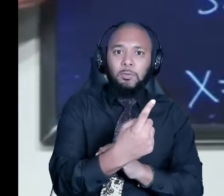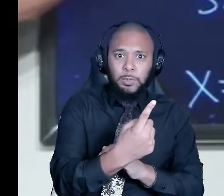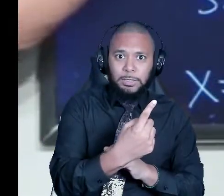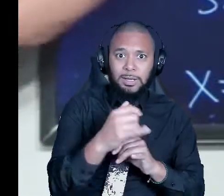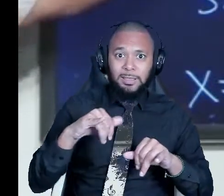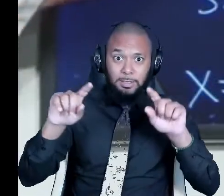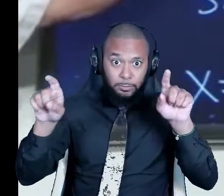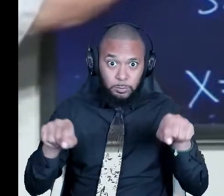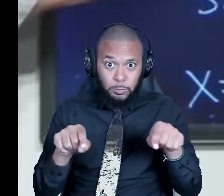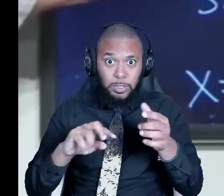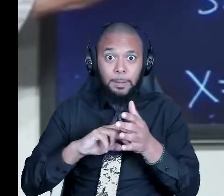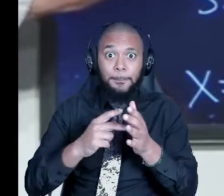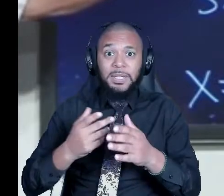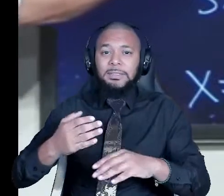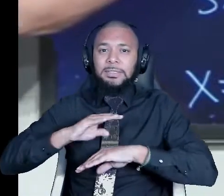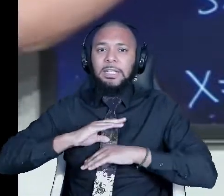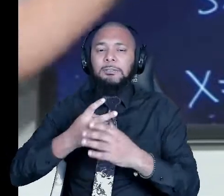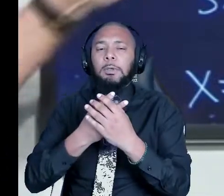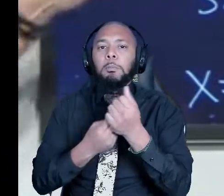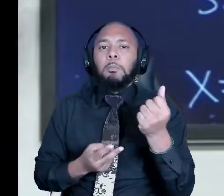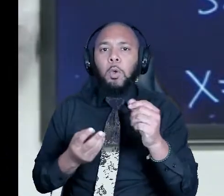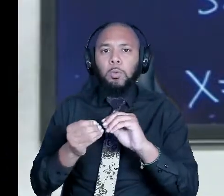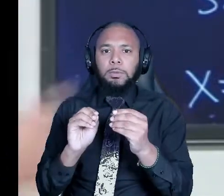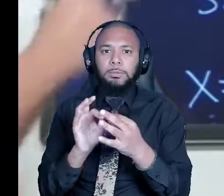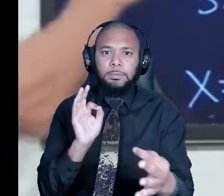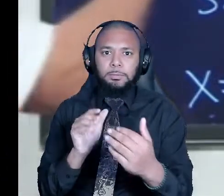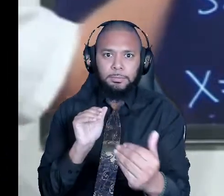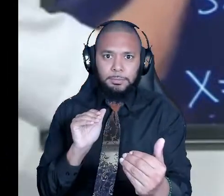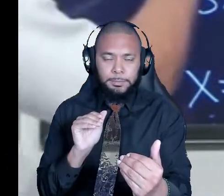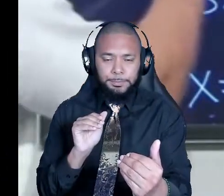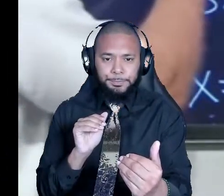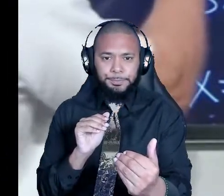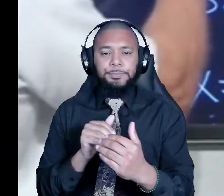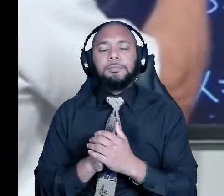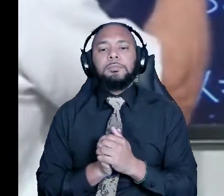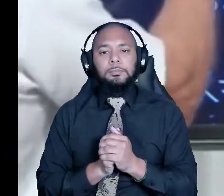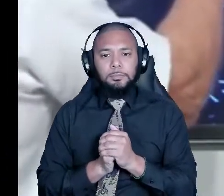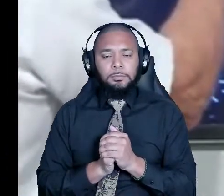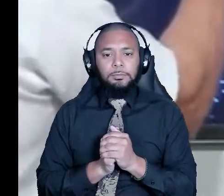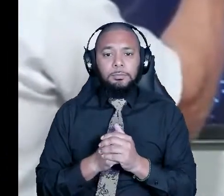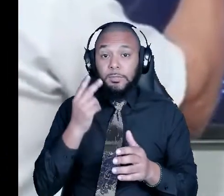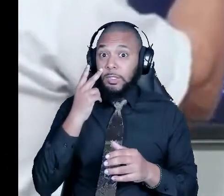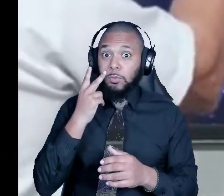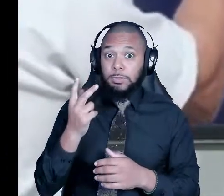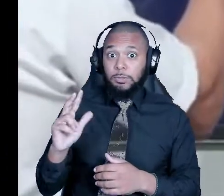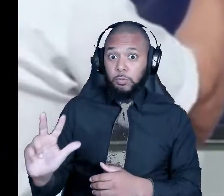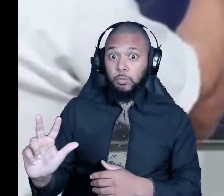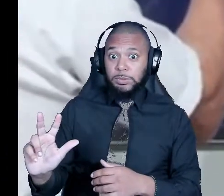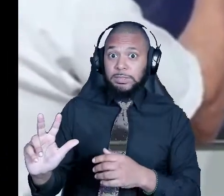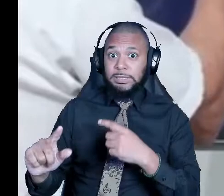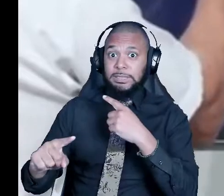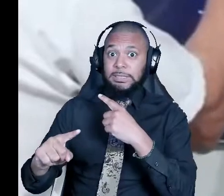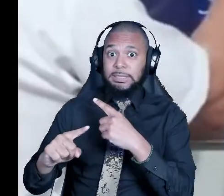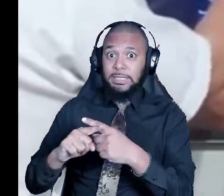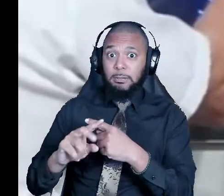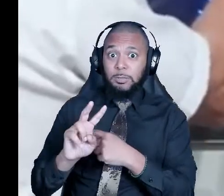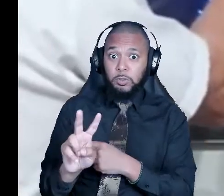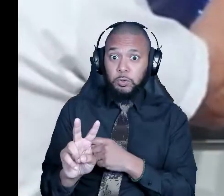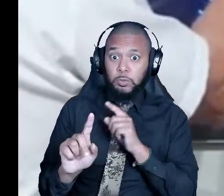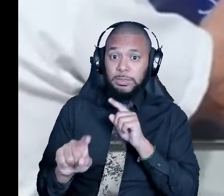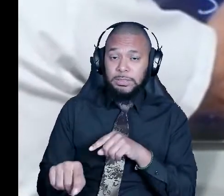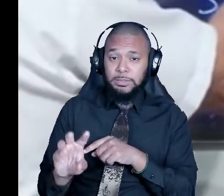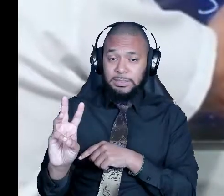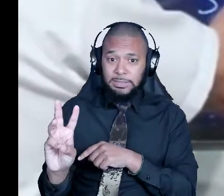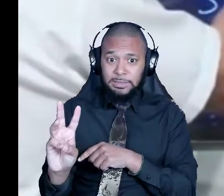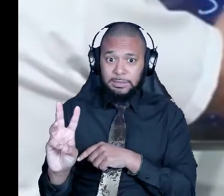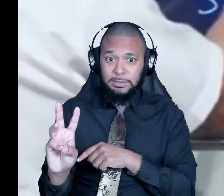is 2, y turns out to be negative 1. And here, notice, 3 times 2 would be 6.